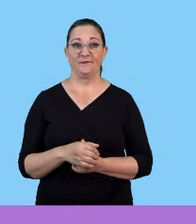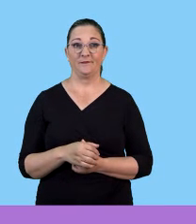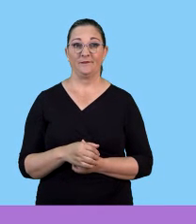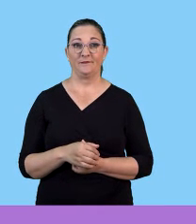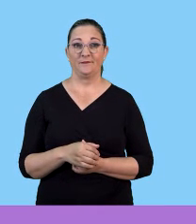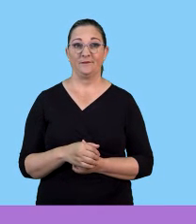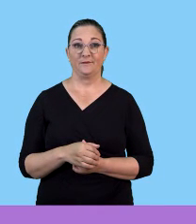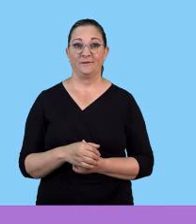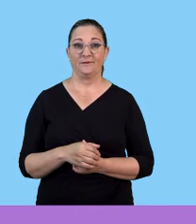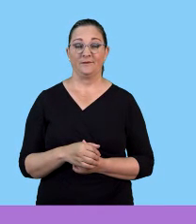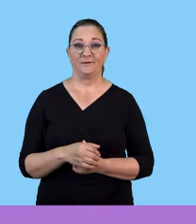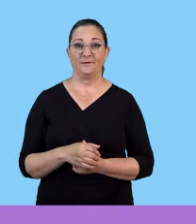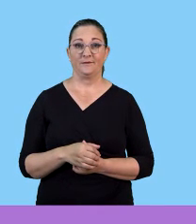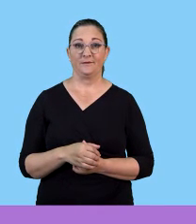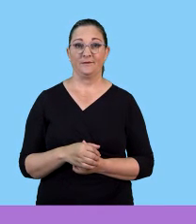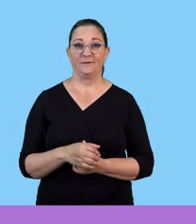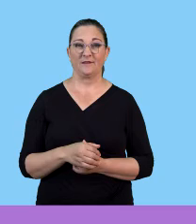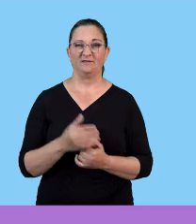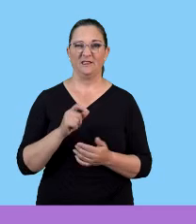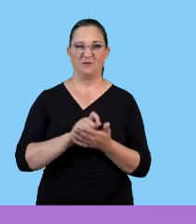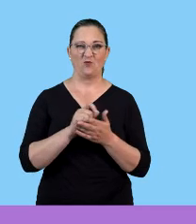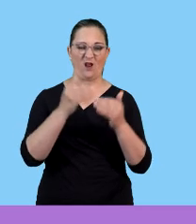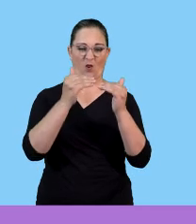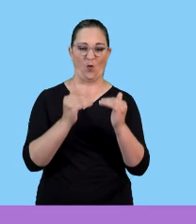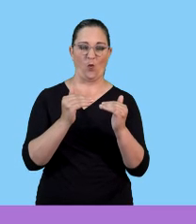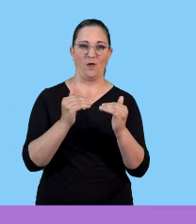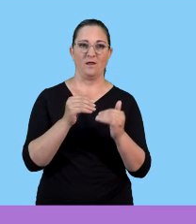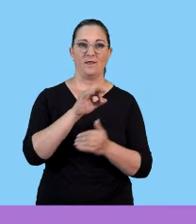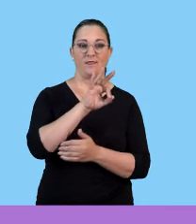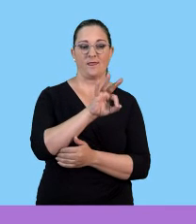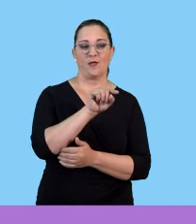All right, let's just write that a little bit lower. Okay, therefore